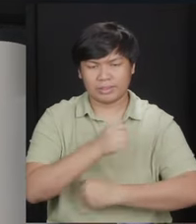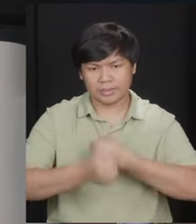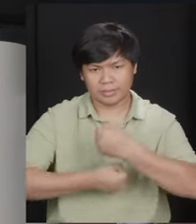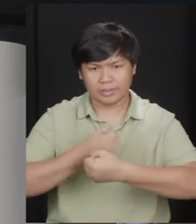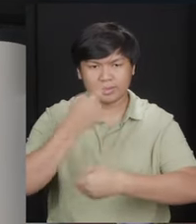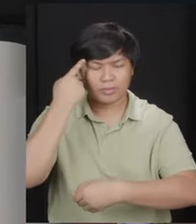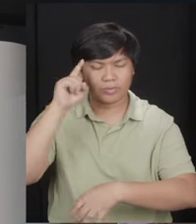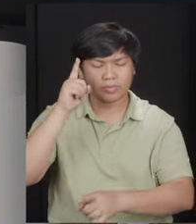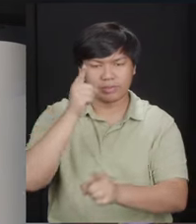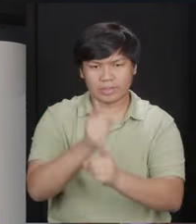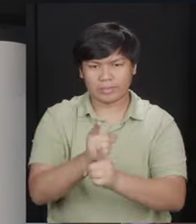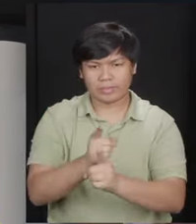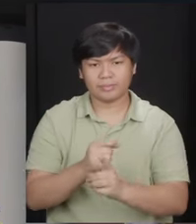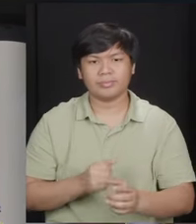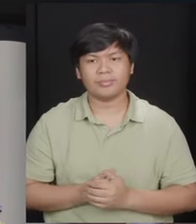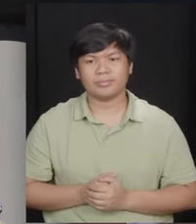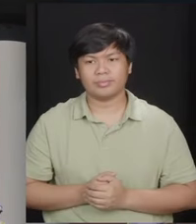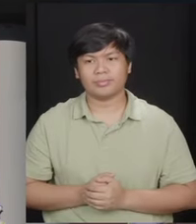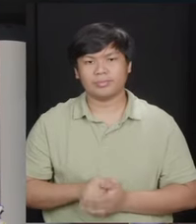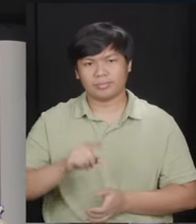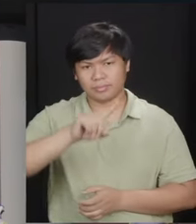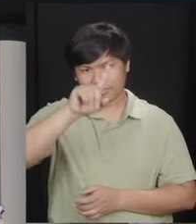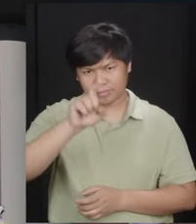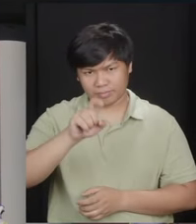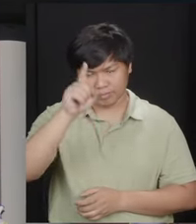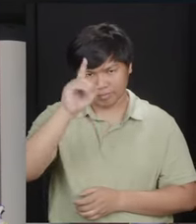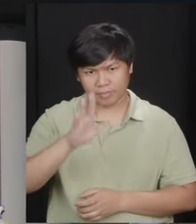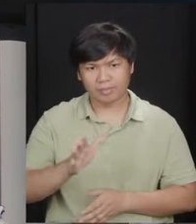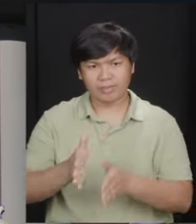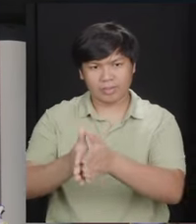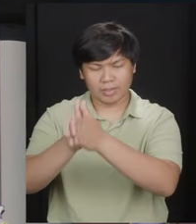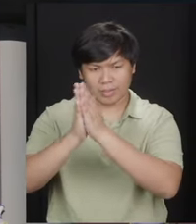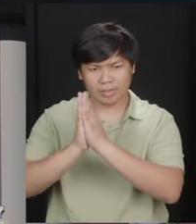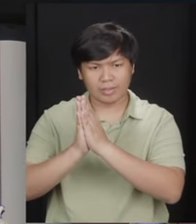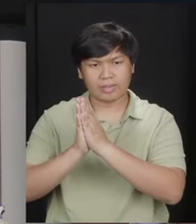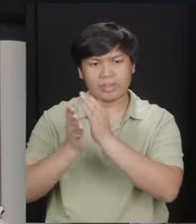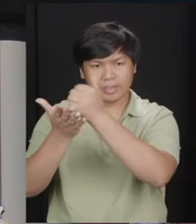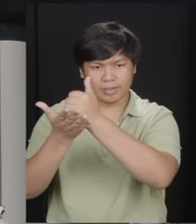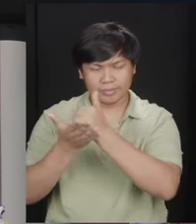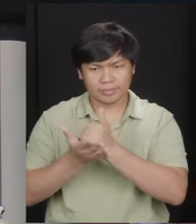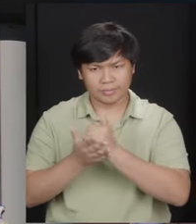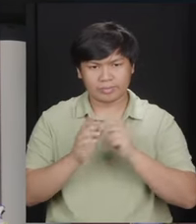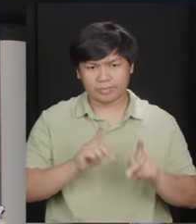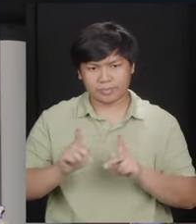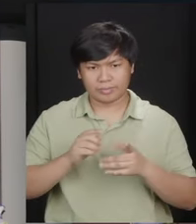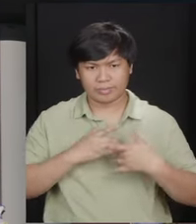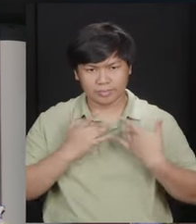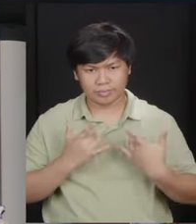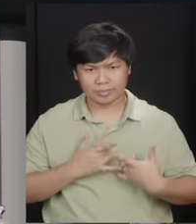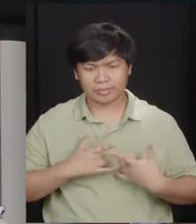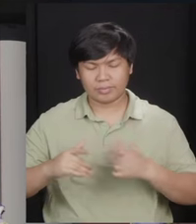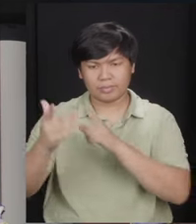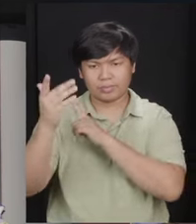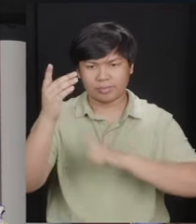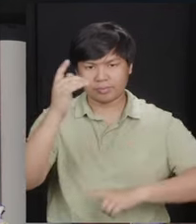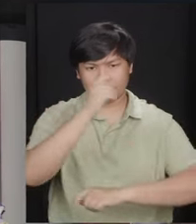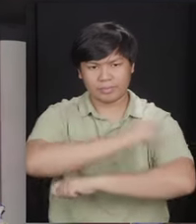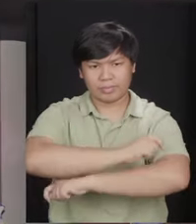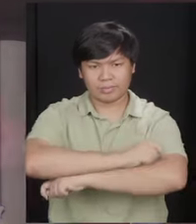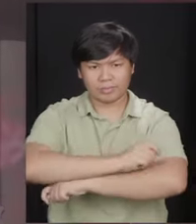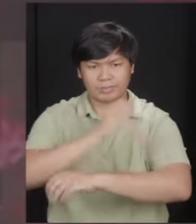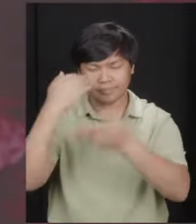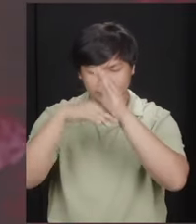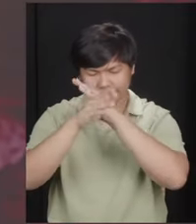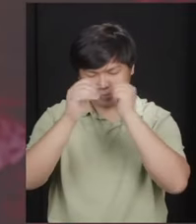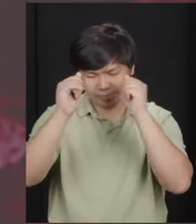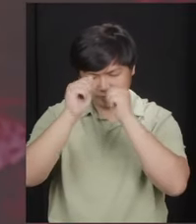for righteousness. Let's ask God to help us understand His word today and prepare our hearts for the communion. Heavenly